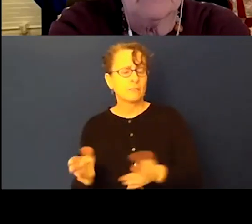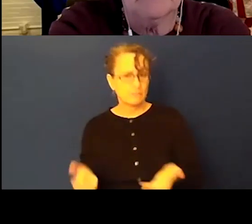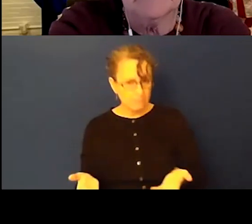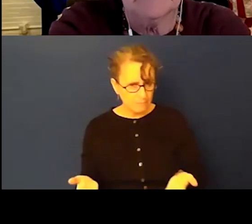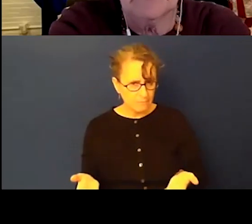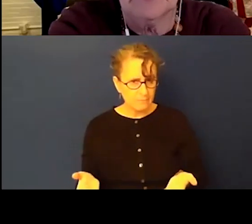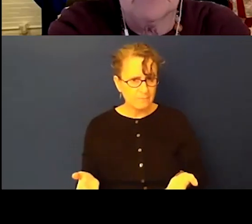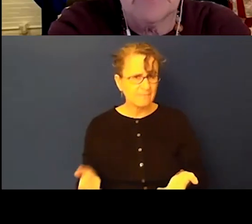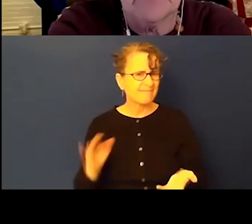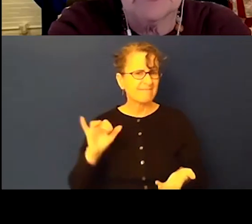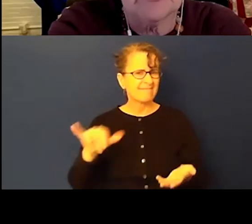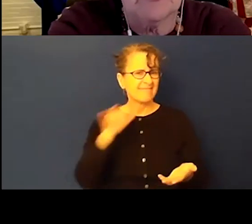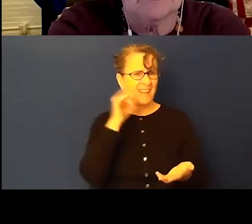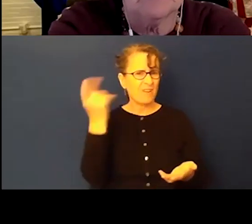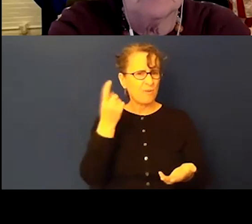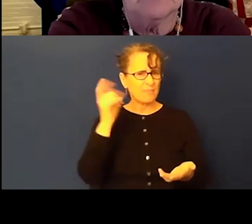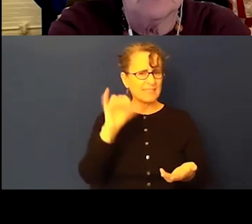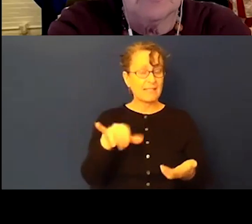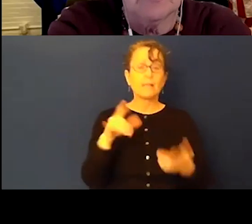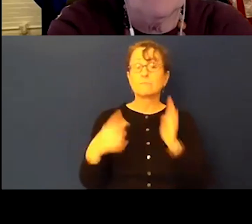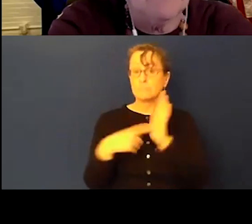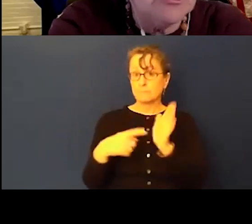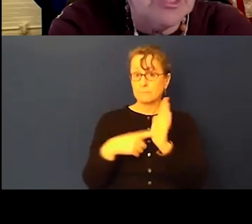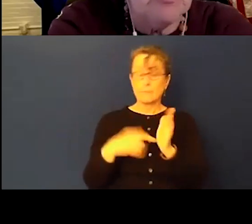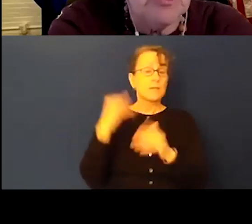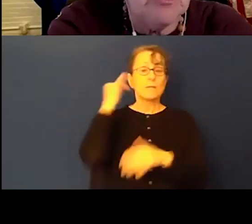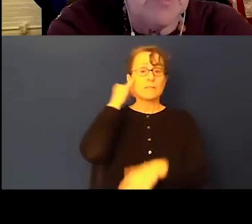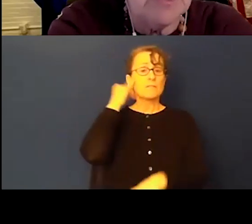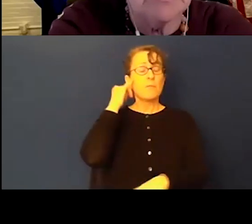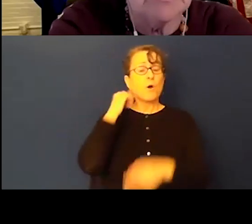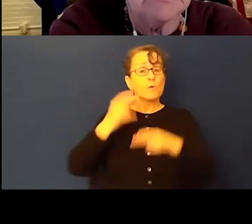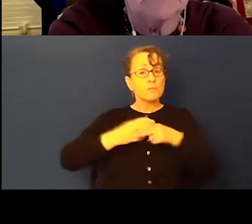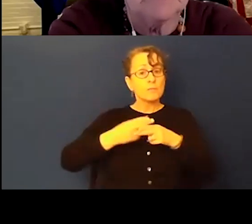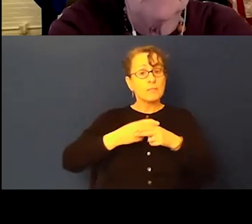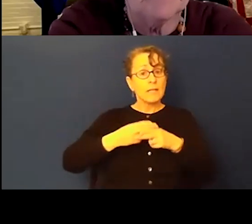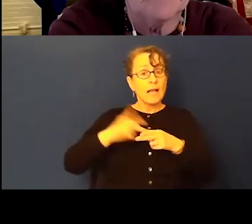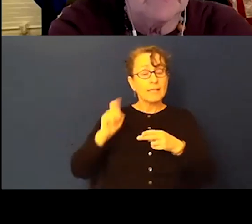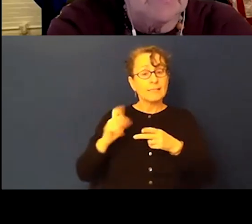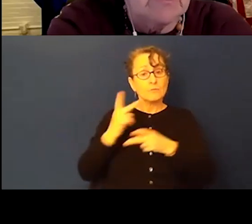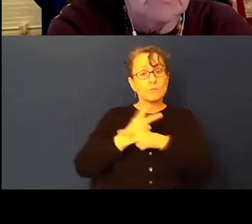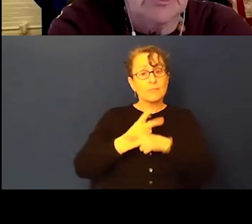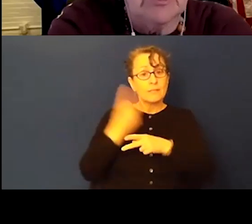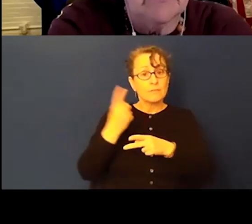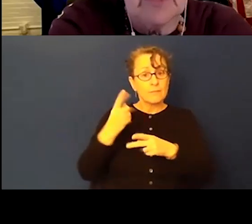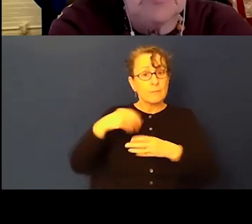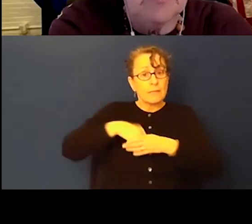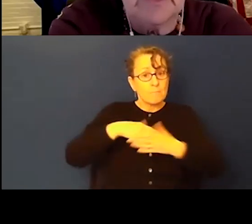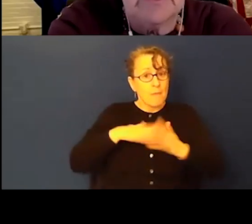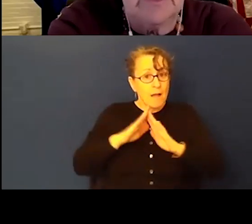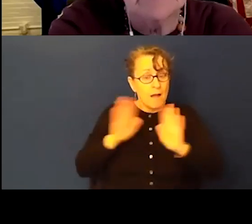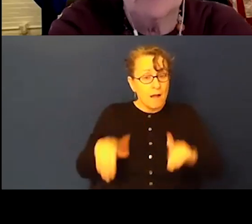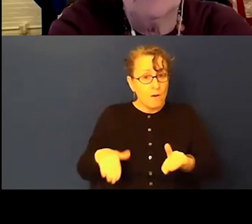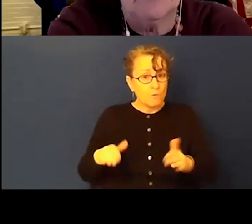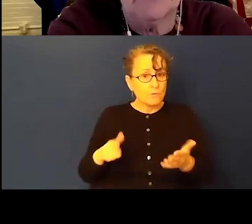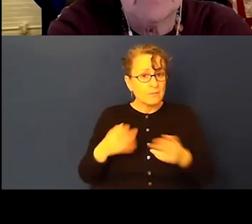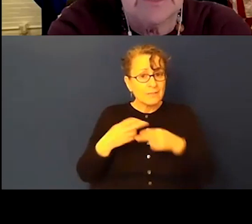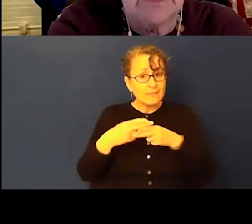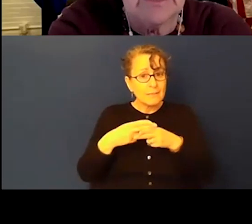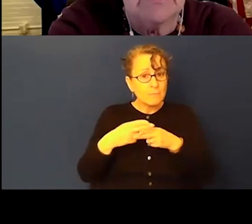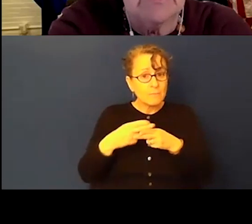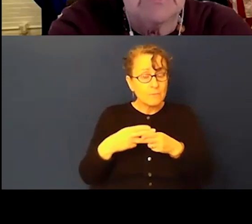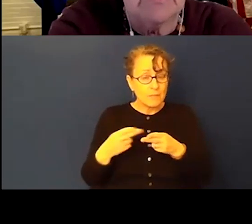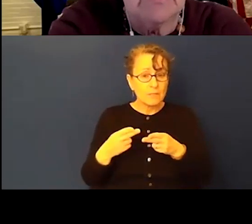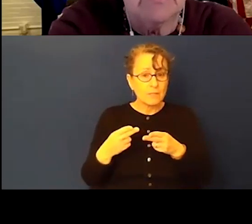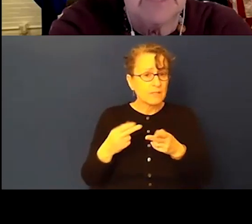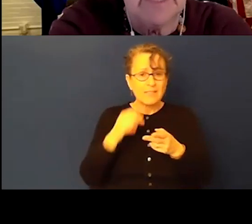for someone in my household on a very temporary basis. You know, that would be a temporary